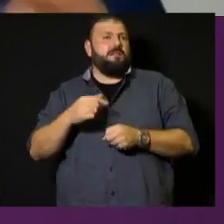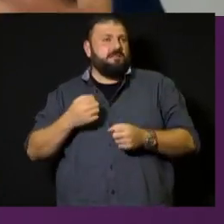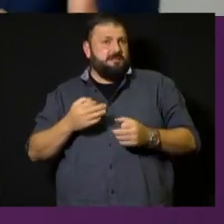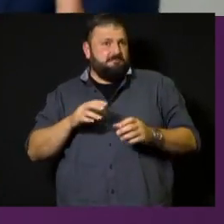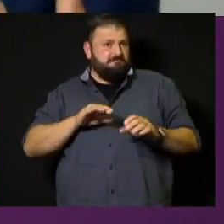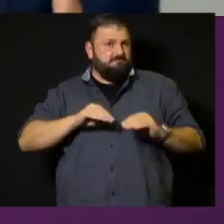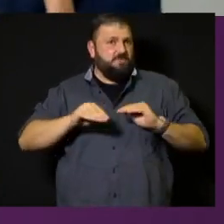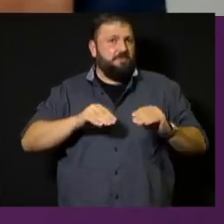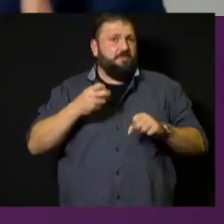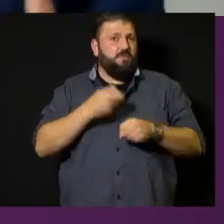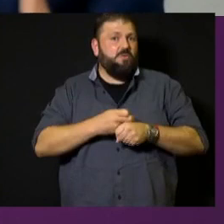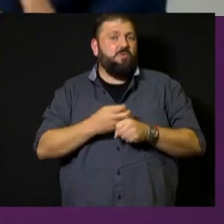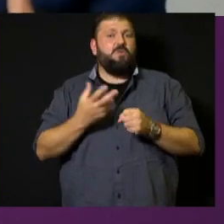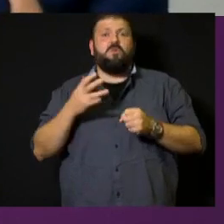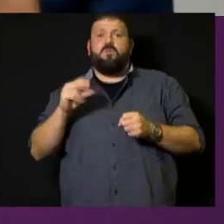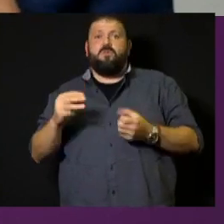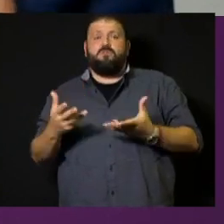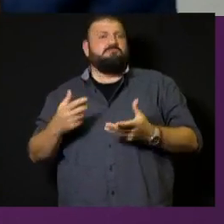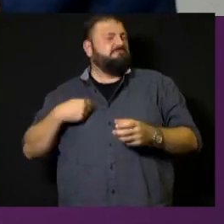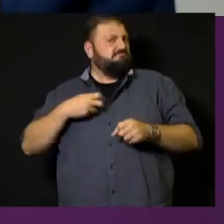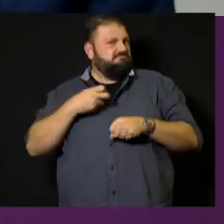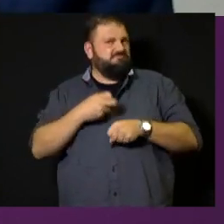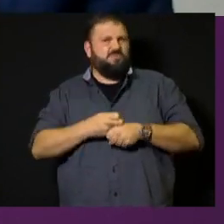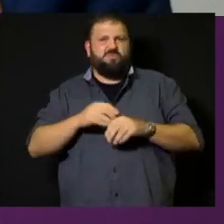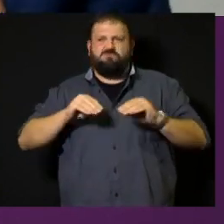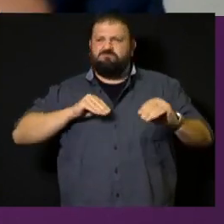option. We do it or we don't.